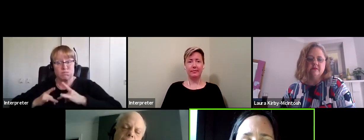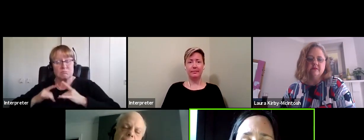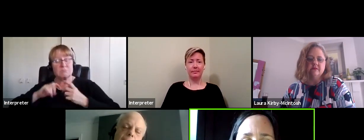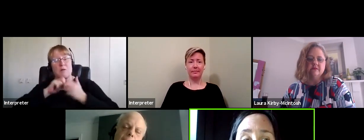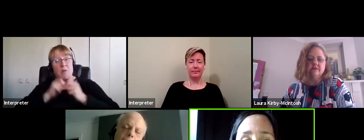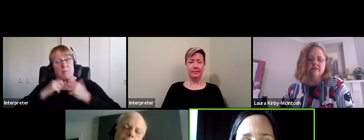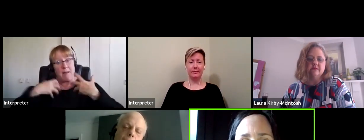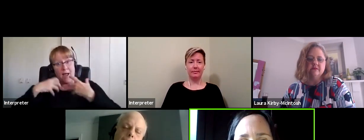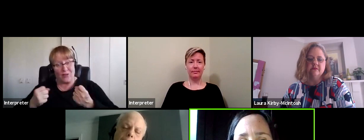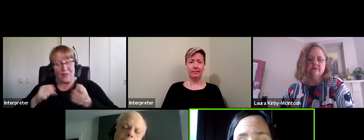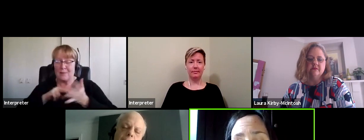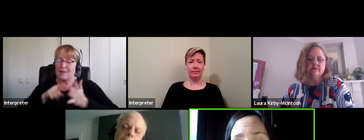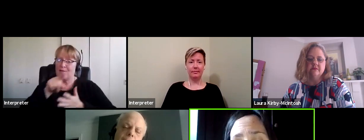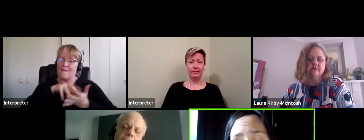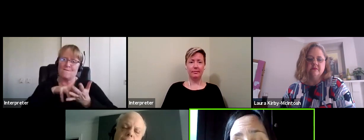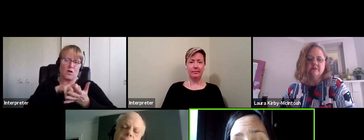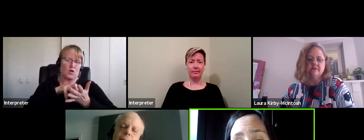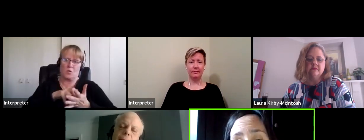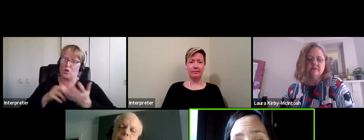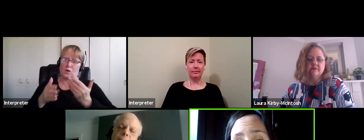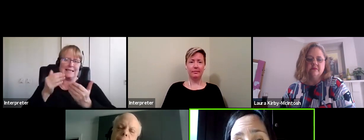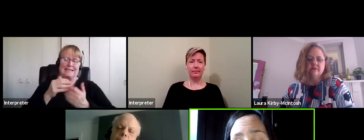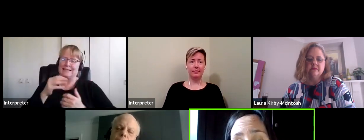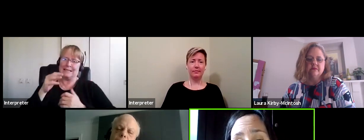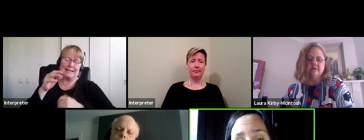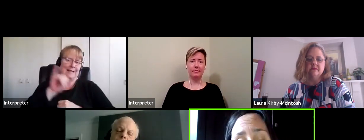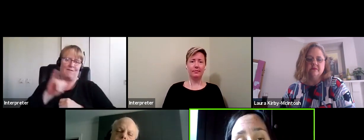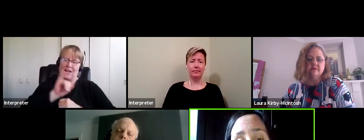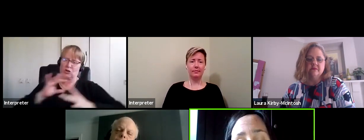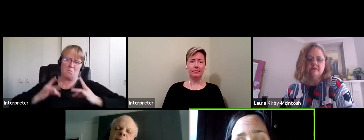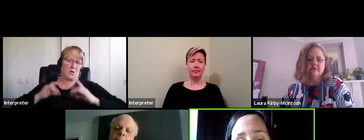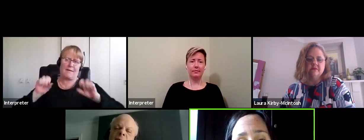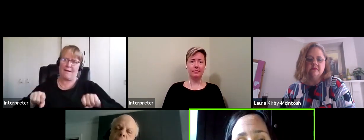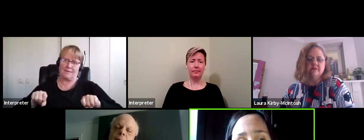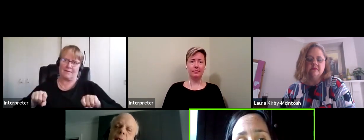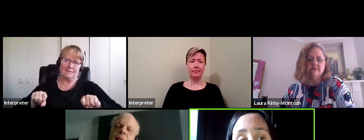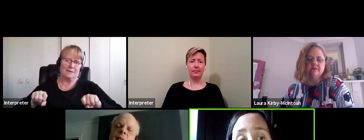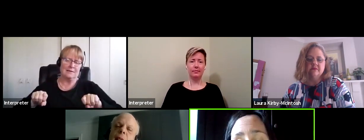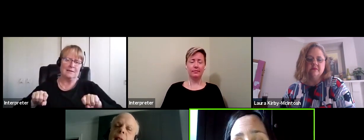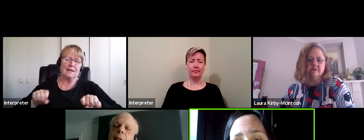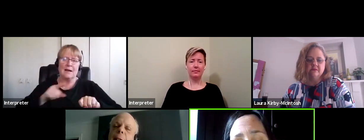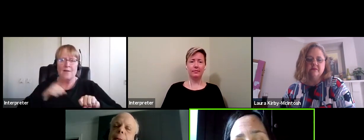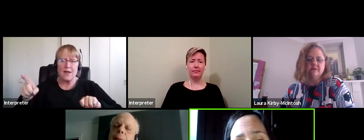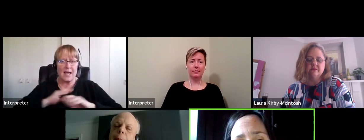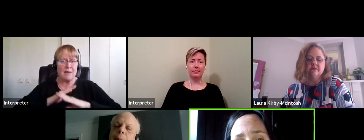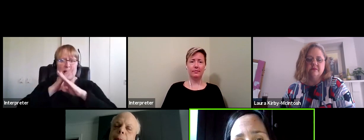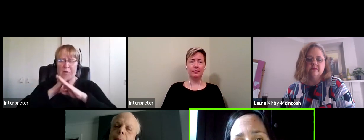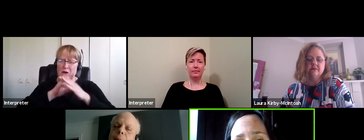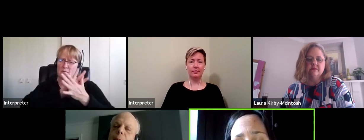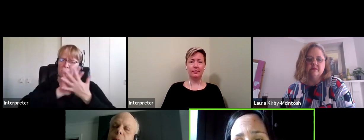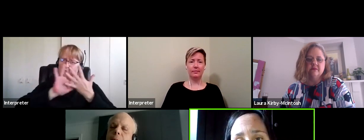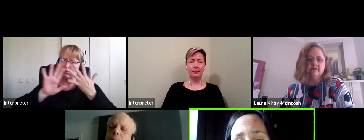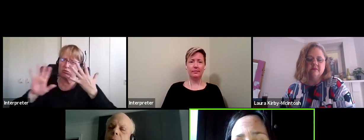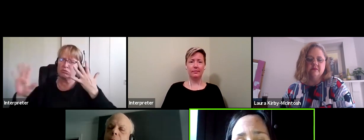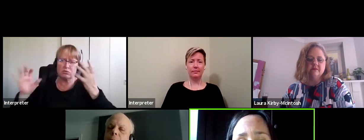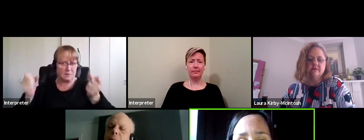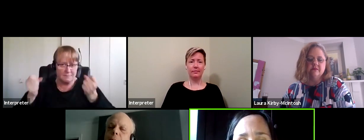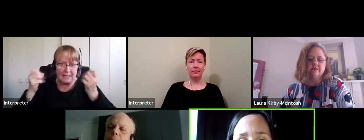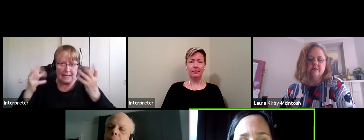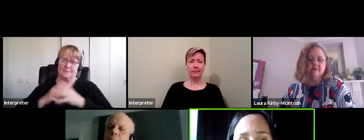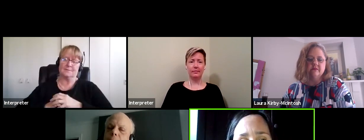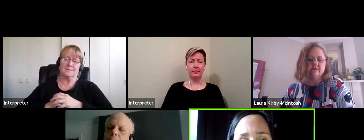conditions that make them more vulnerable to severe illness if they do contract COVID, are facing barriers at all stages of the response to the epidemic. And